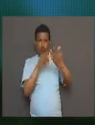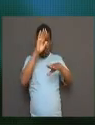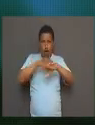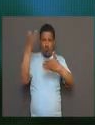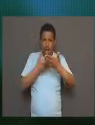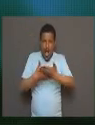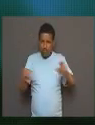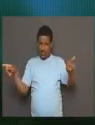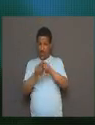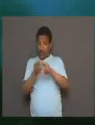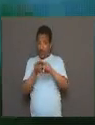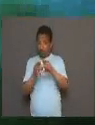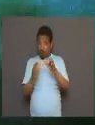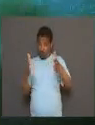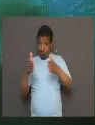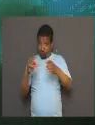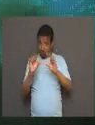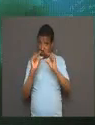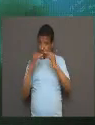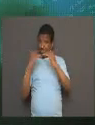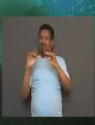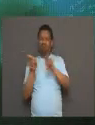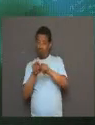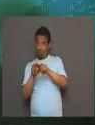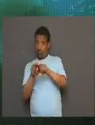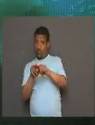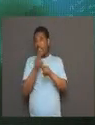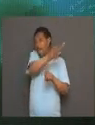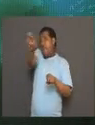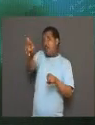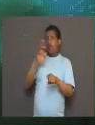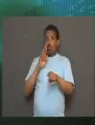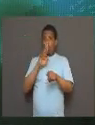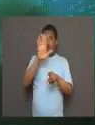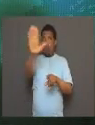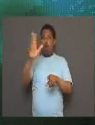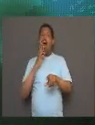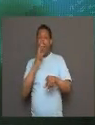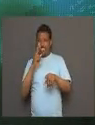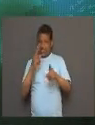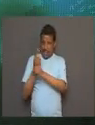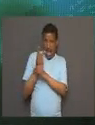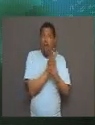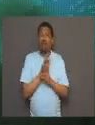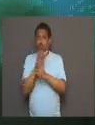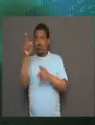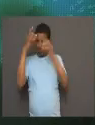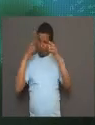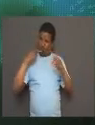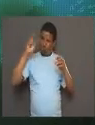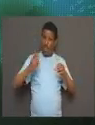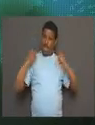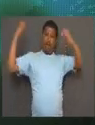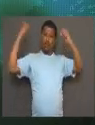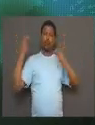the same size. If you are careful, you should be able to produce a